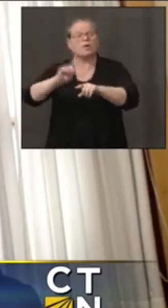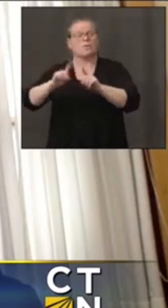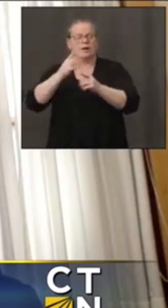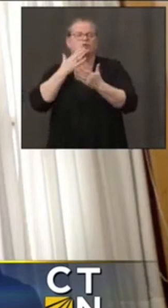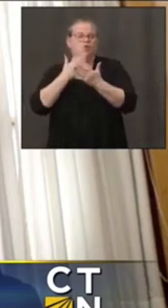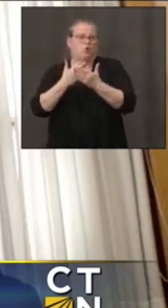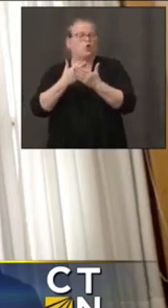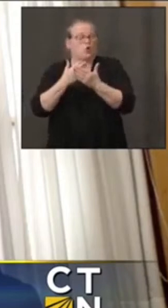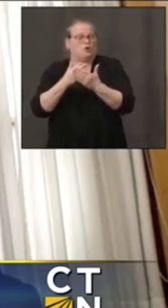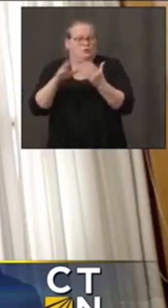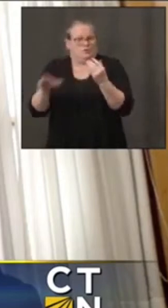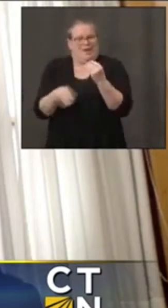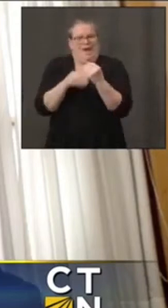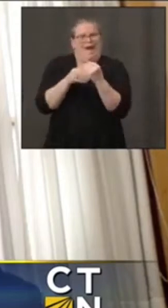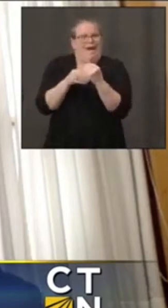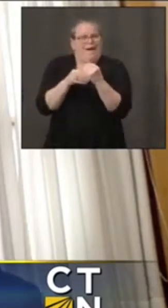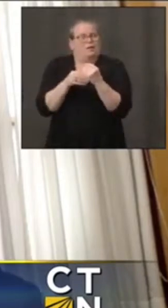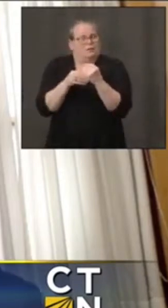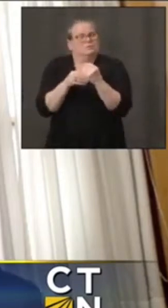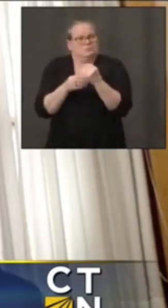our toolkit to fight COVID.